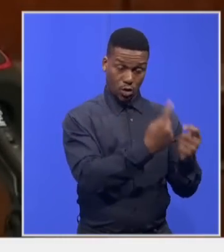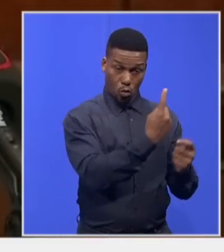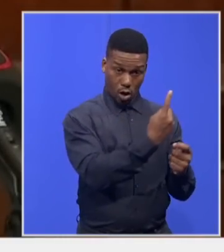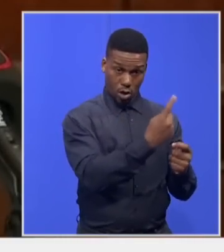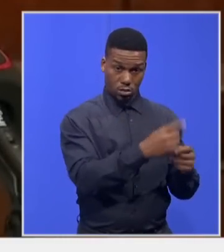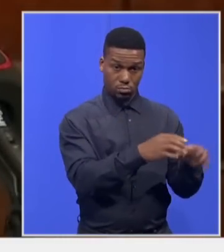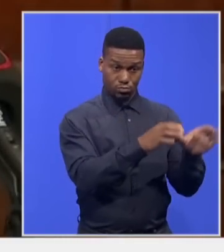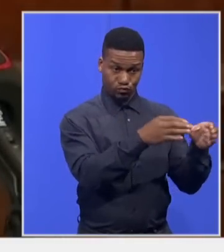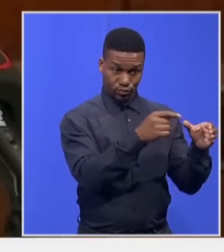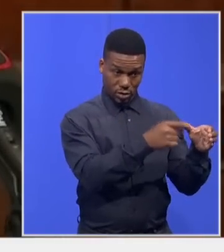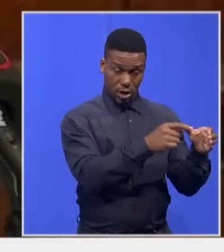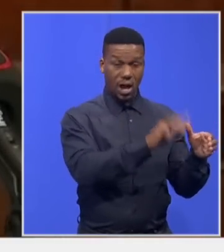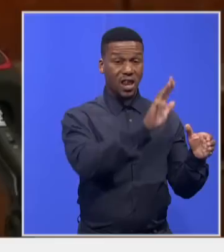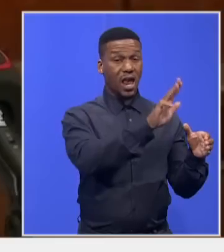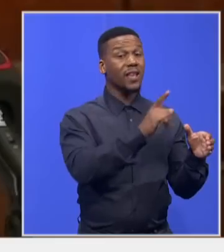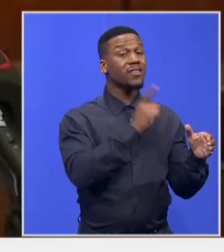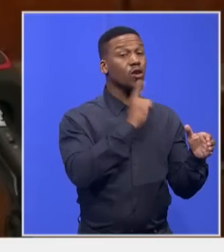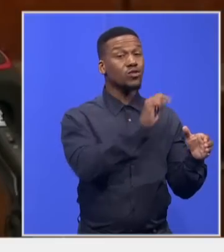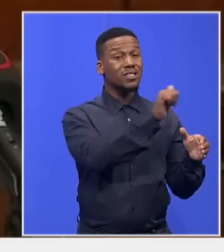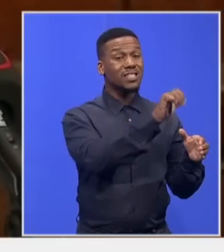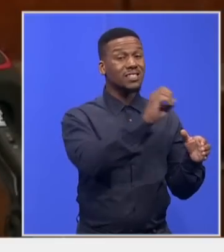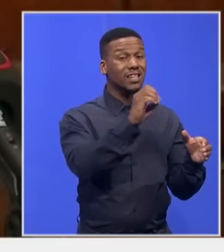about 9,600